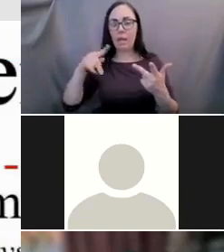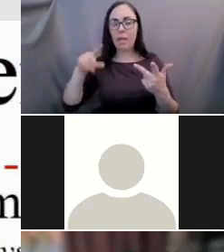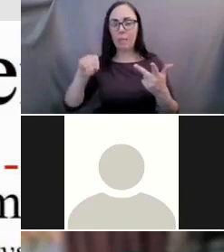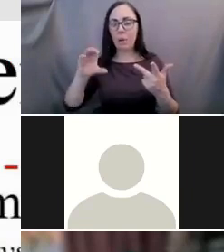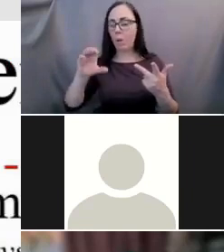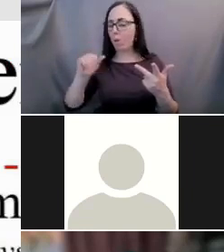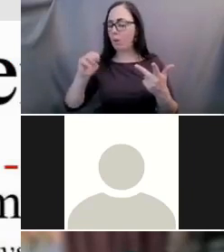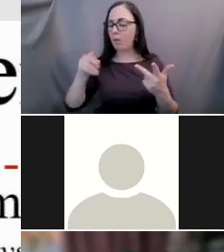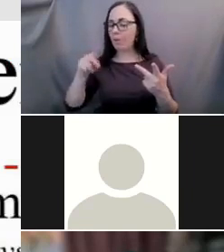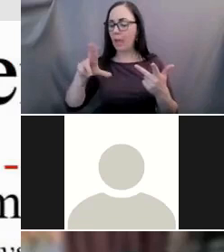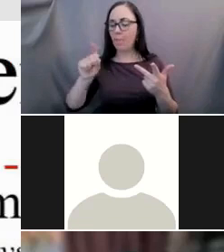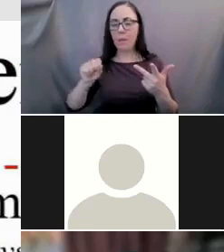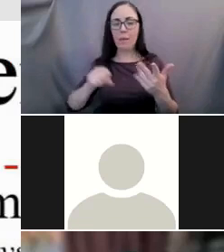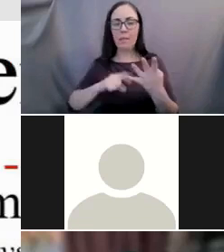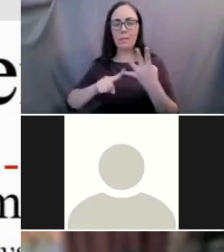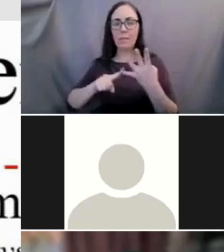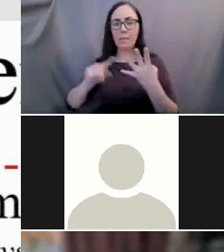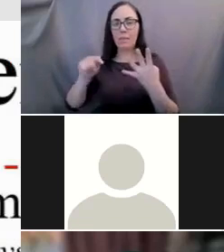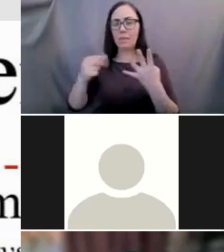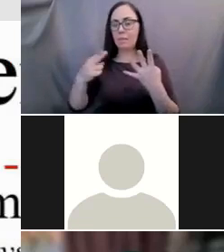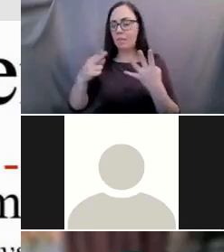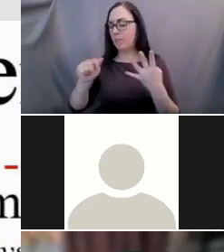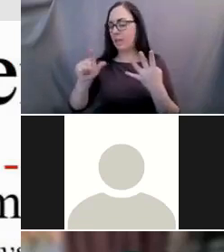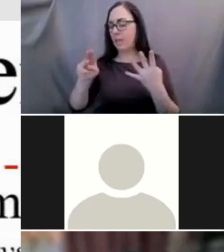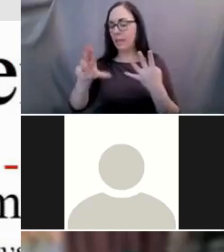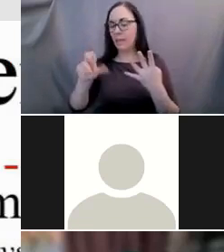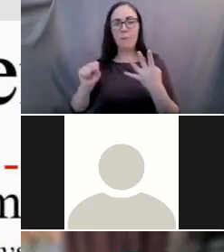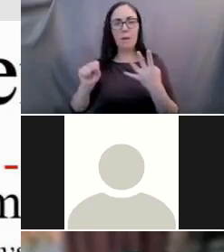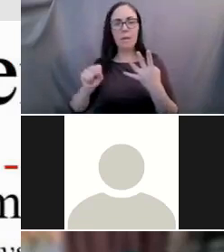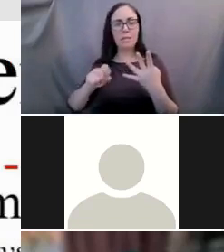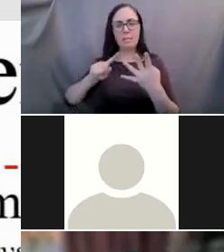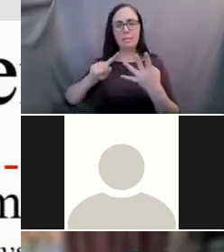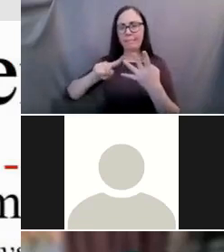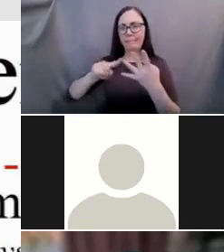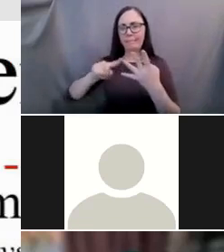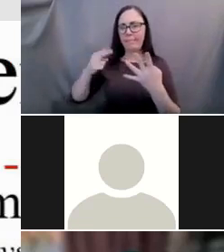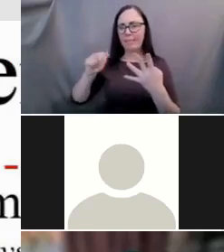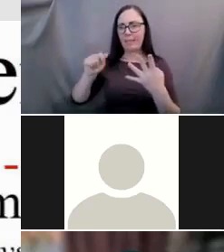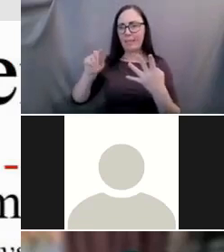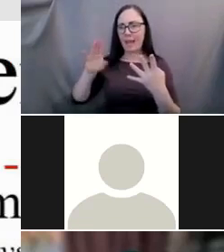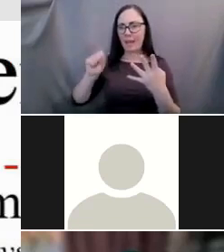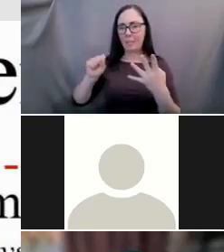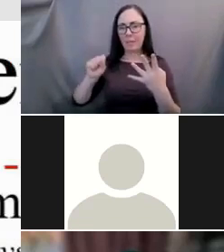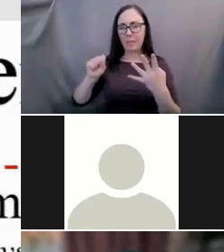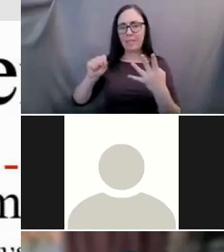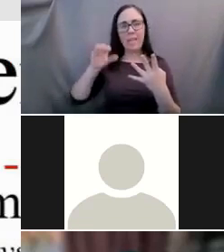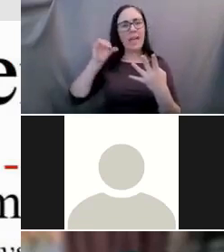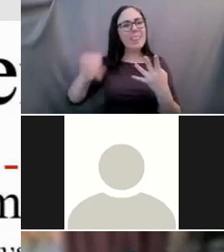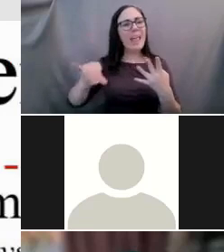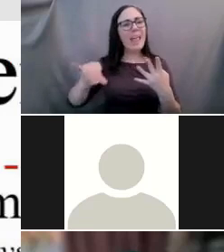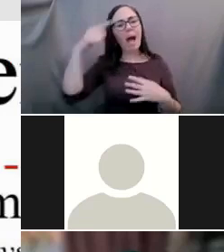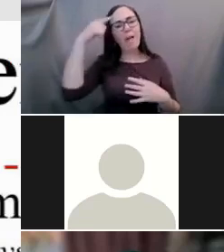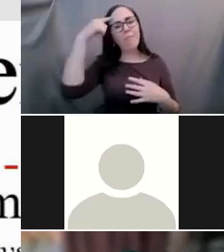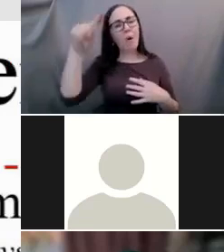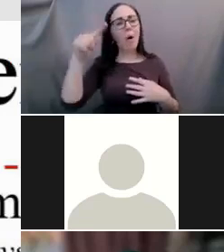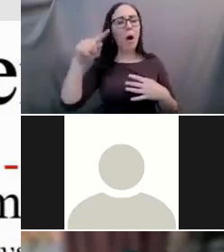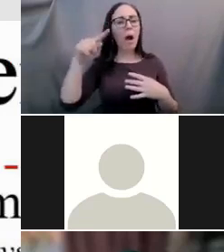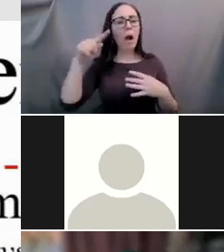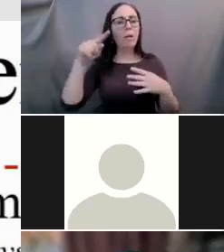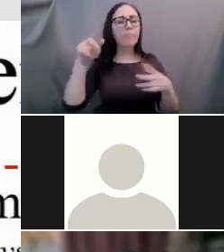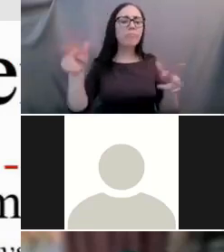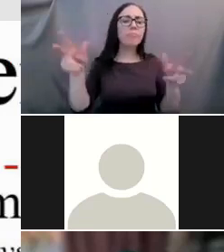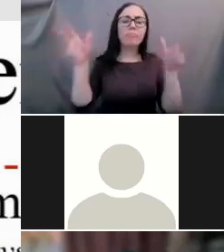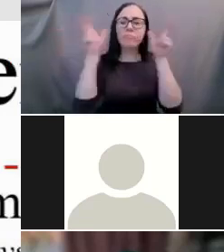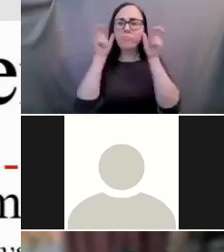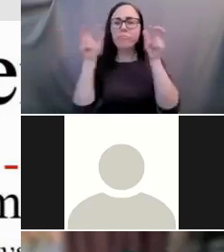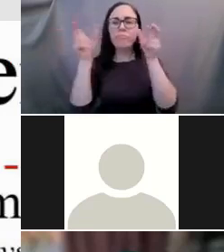The thalamus is a relay station for incoming motor and sensory information. It's where we have things like hearing, taste, sight,